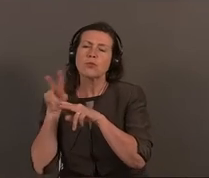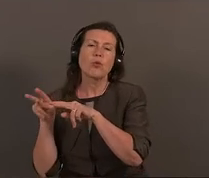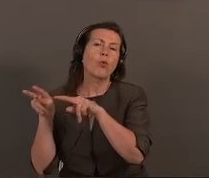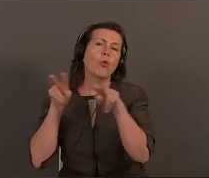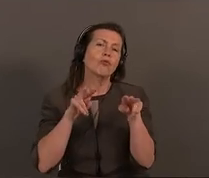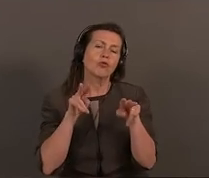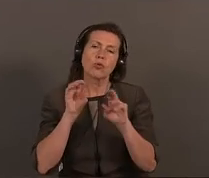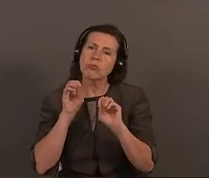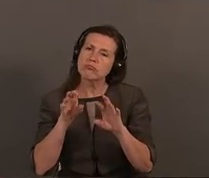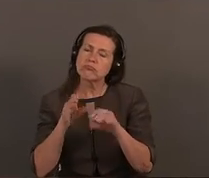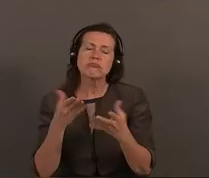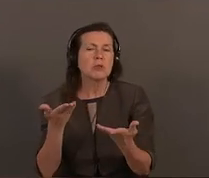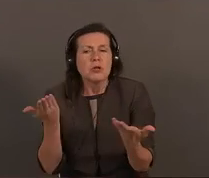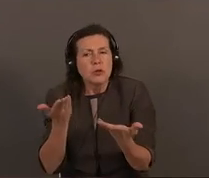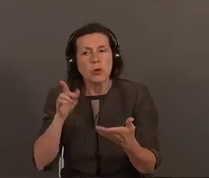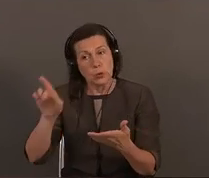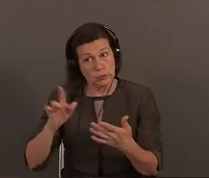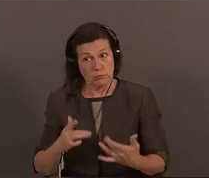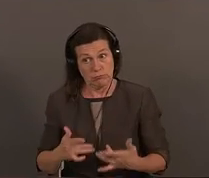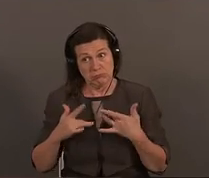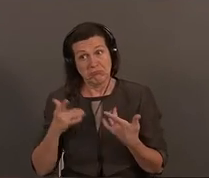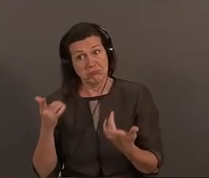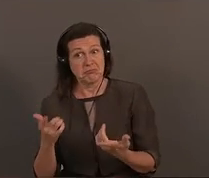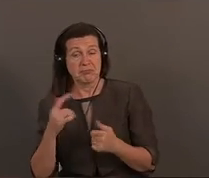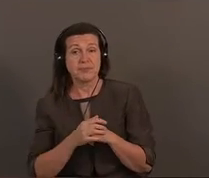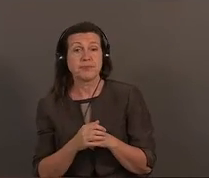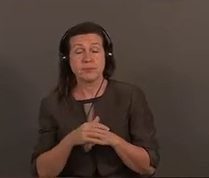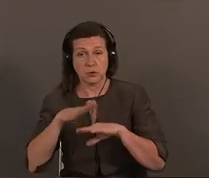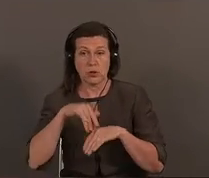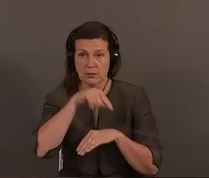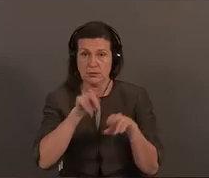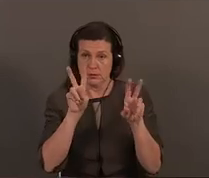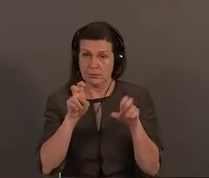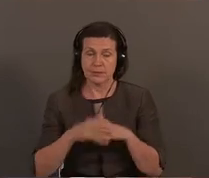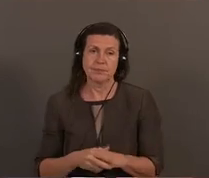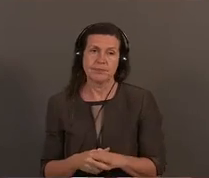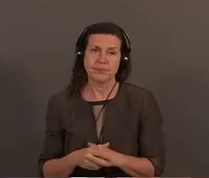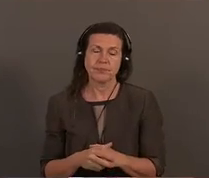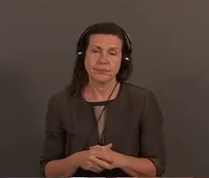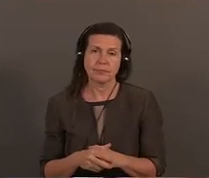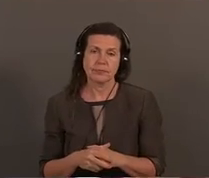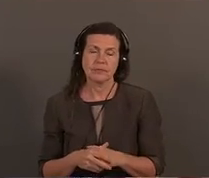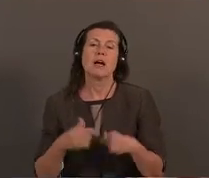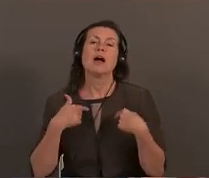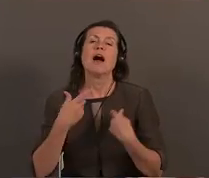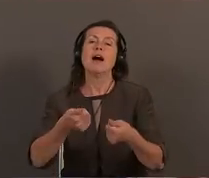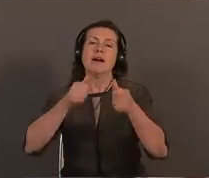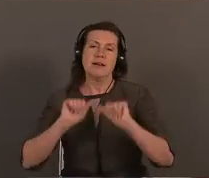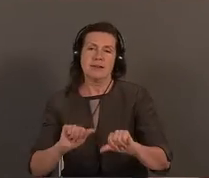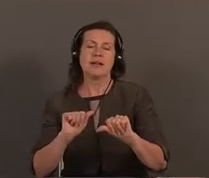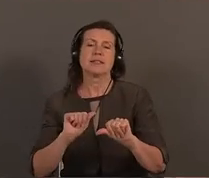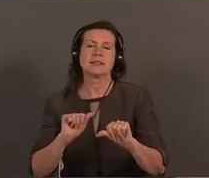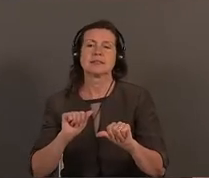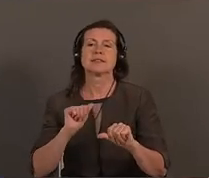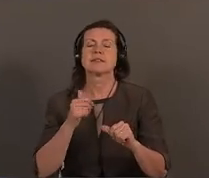of what your conclusion might be of this discussion before we turn to the next